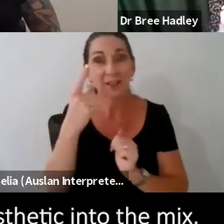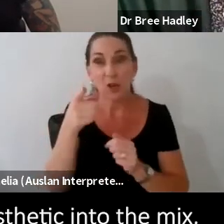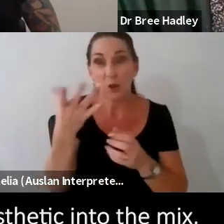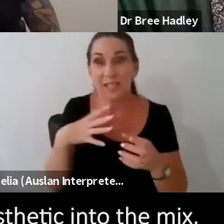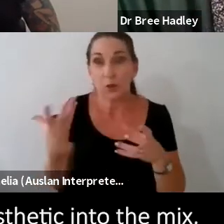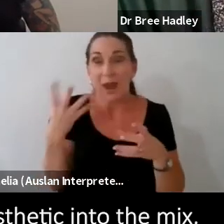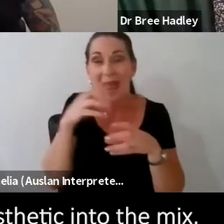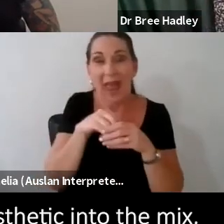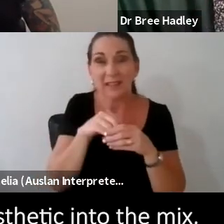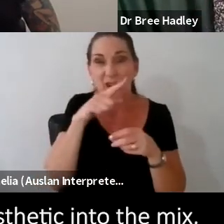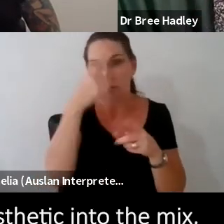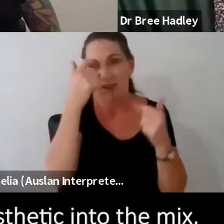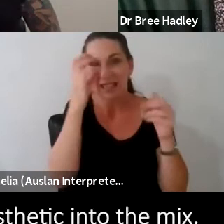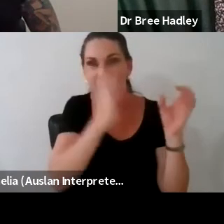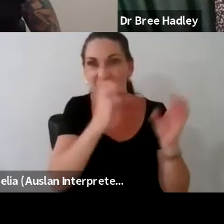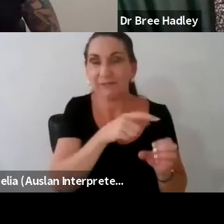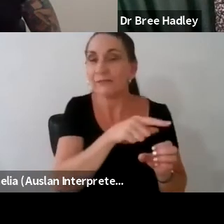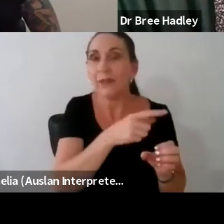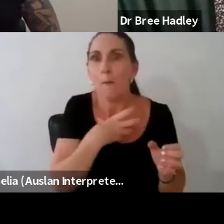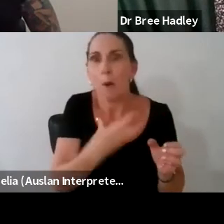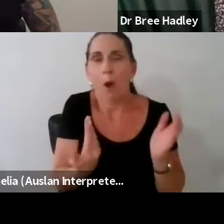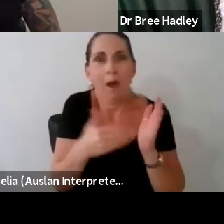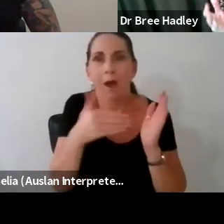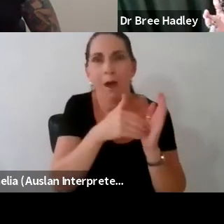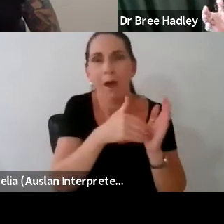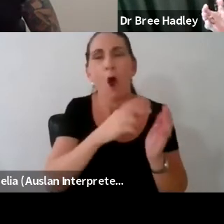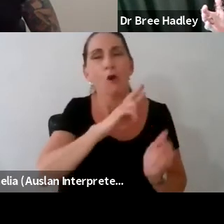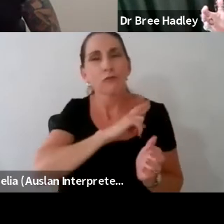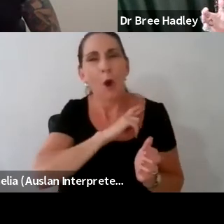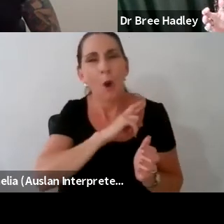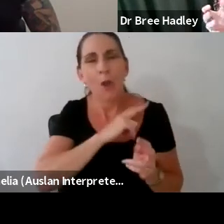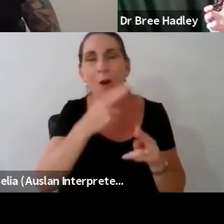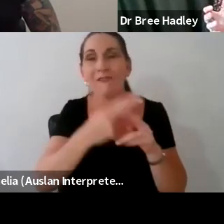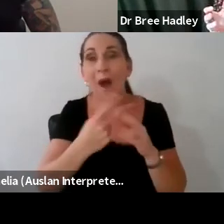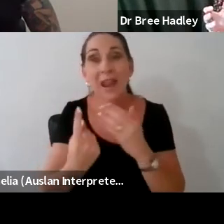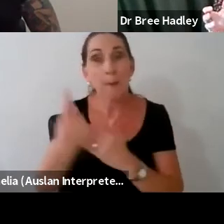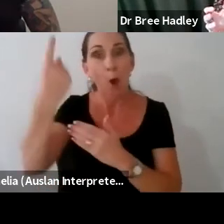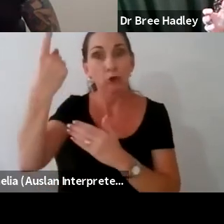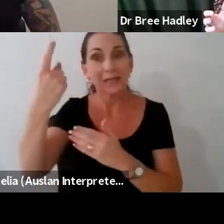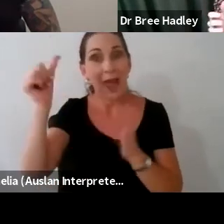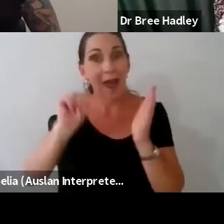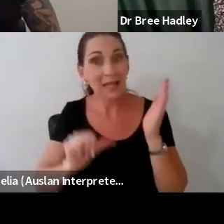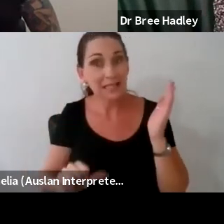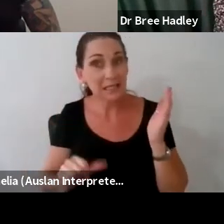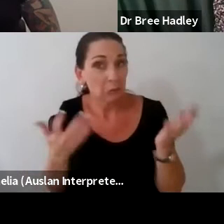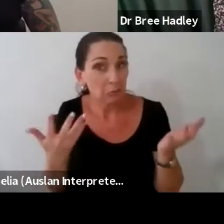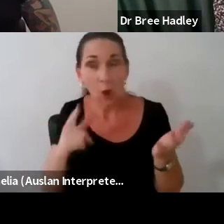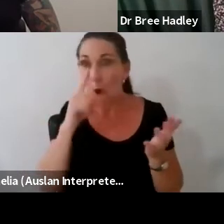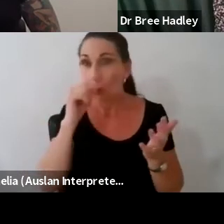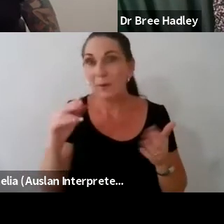things going on. The role of an ally with an emerging artist may be to